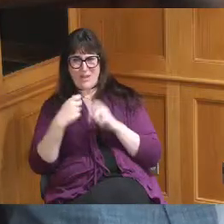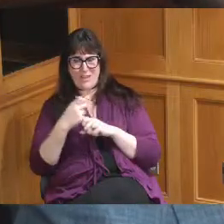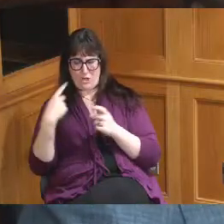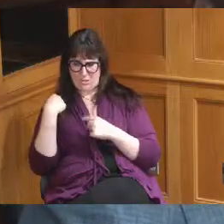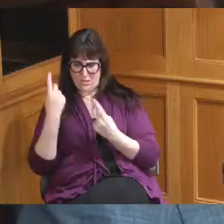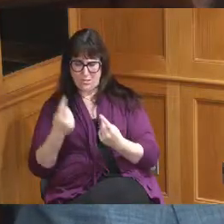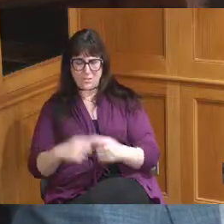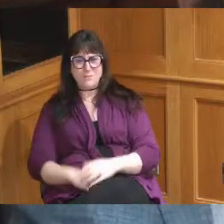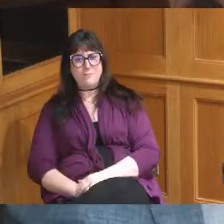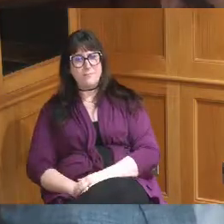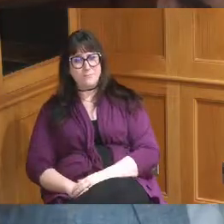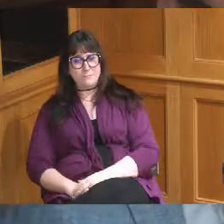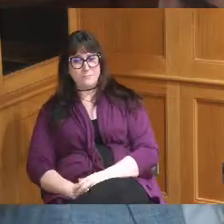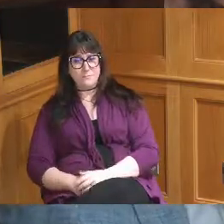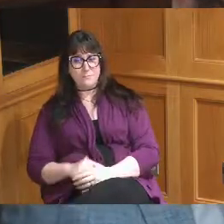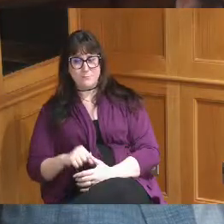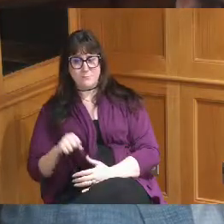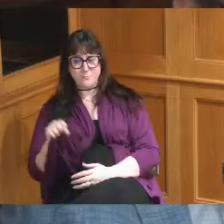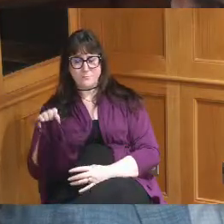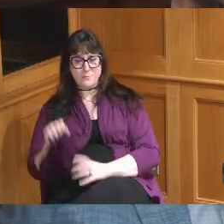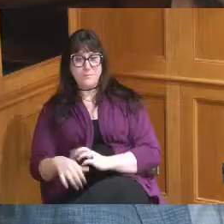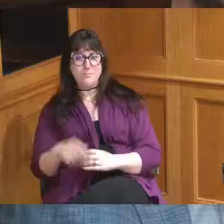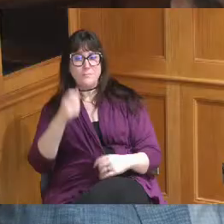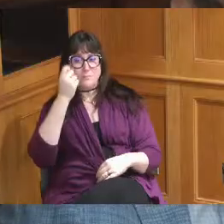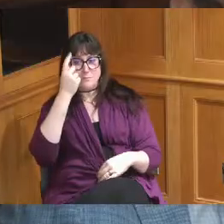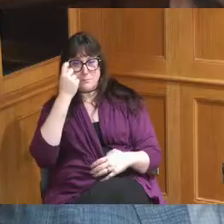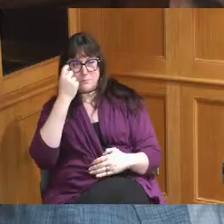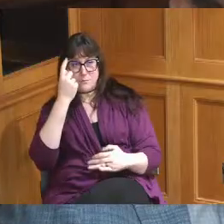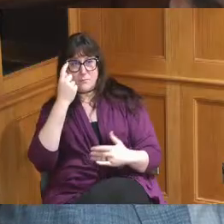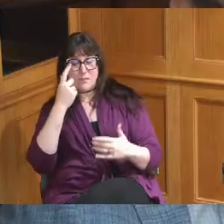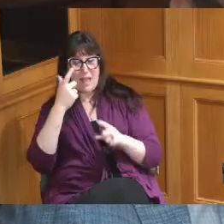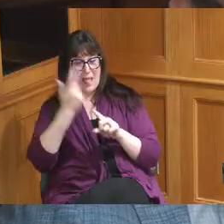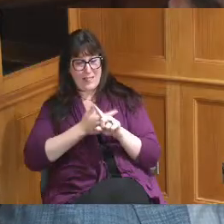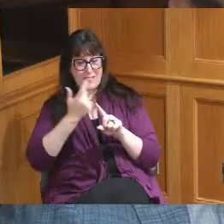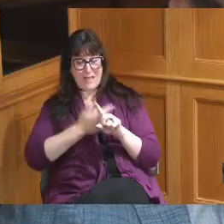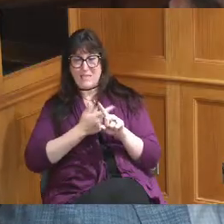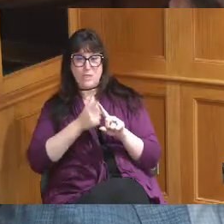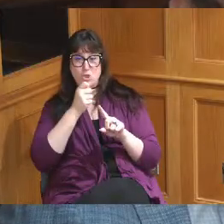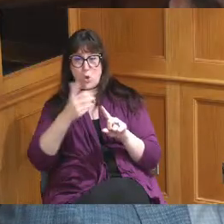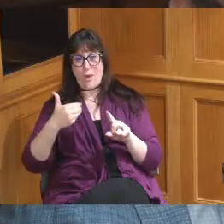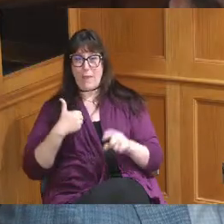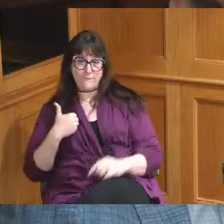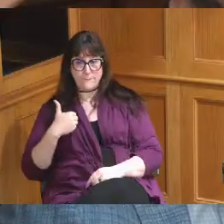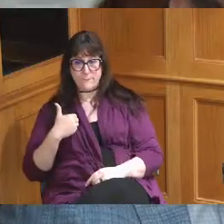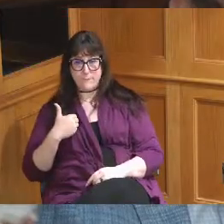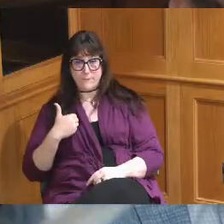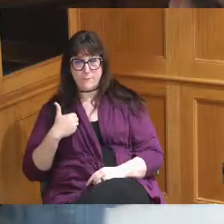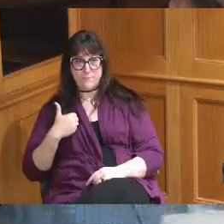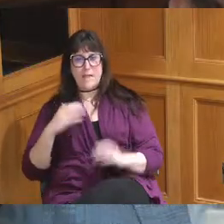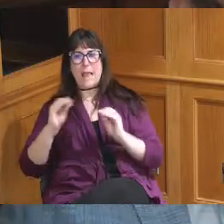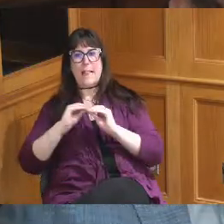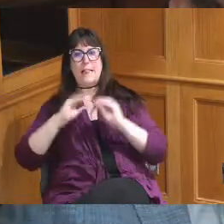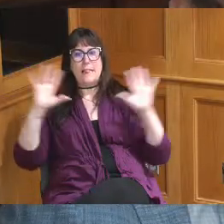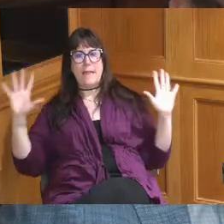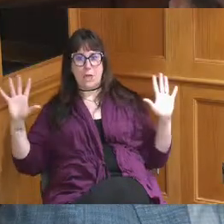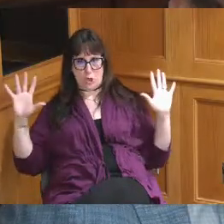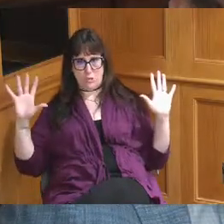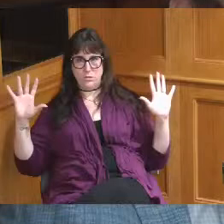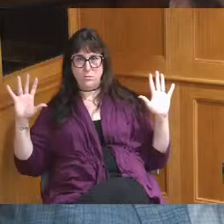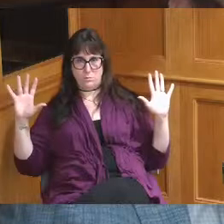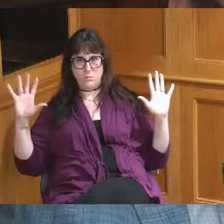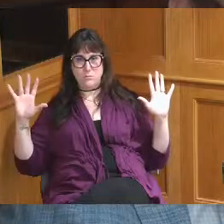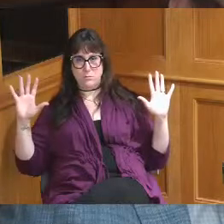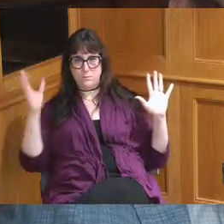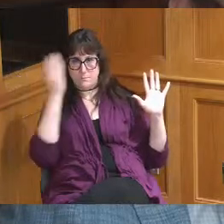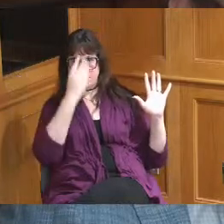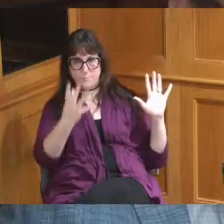date. We do not have a lease. So I want to make that very clear. So